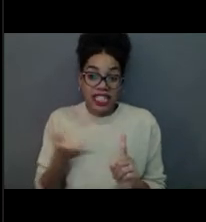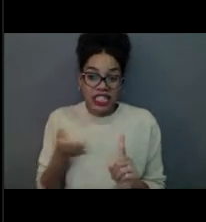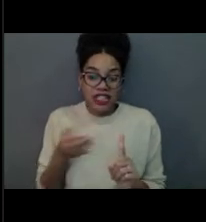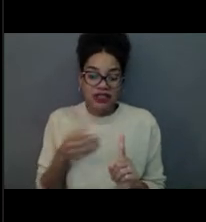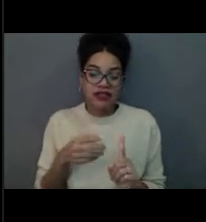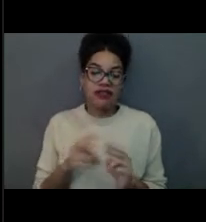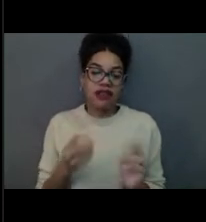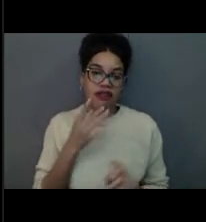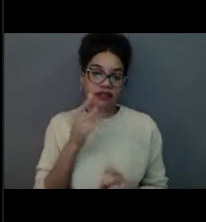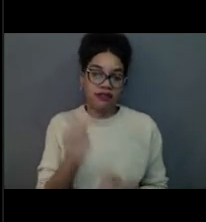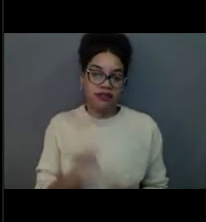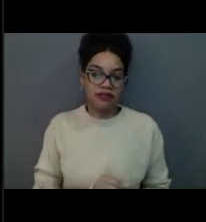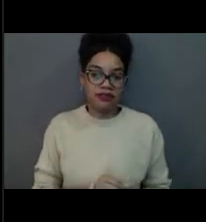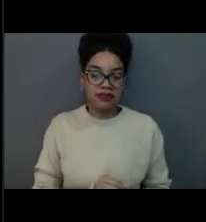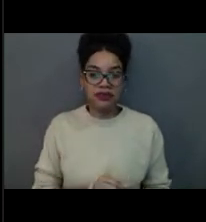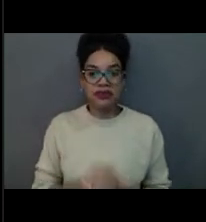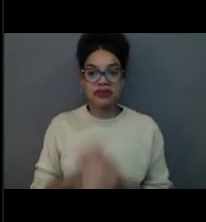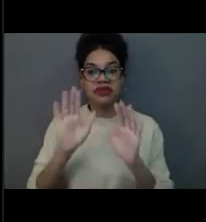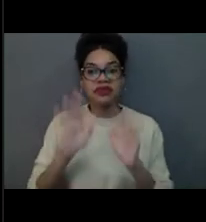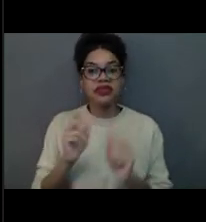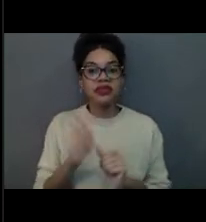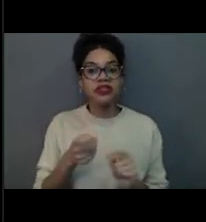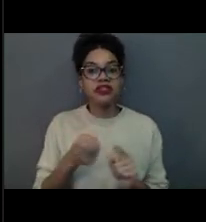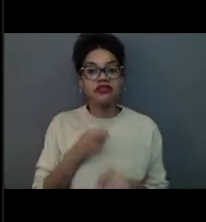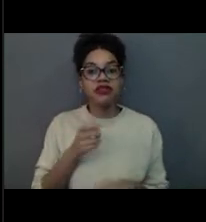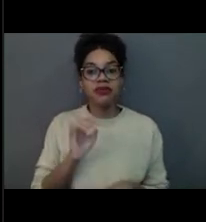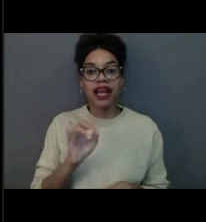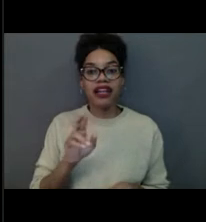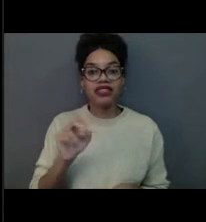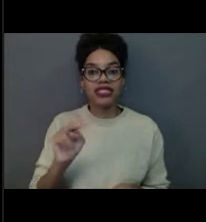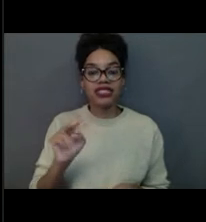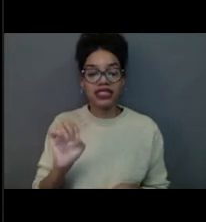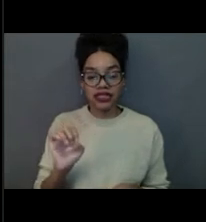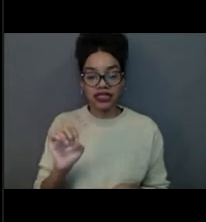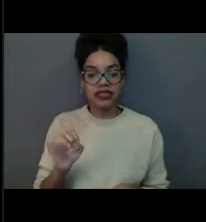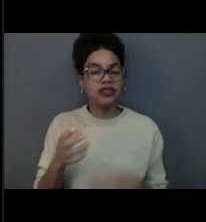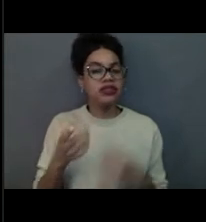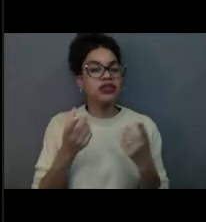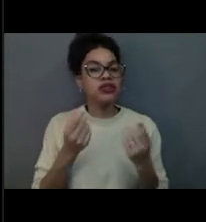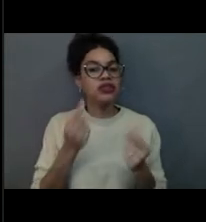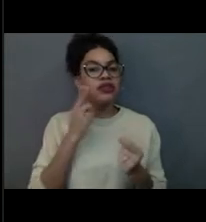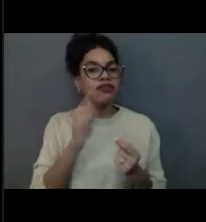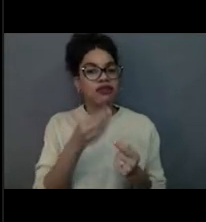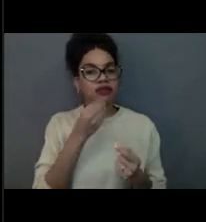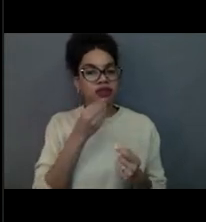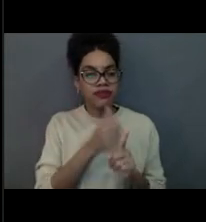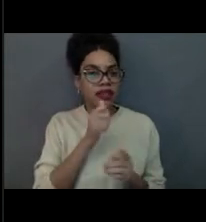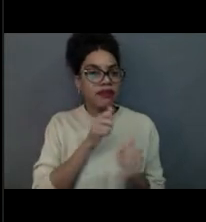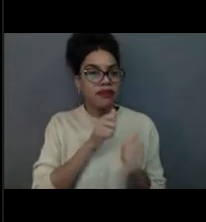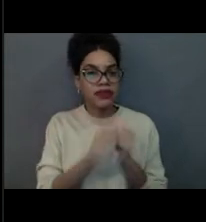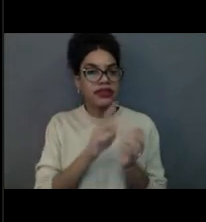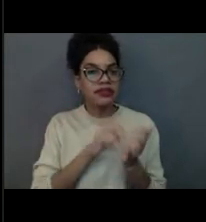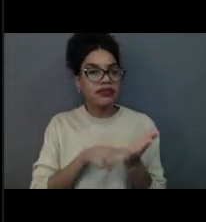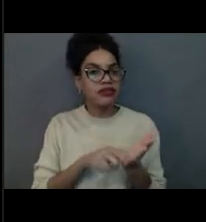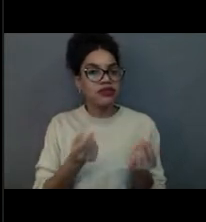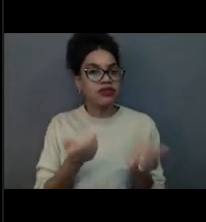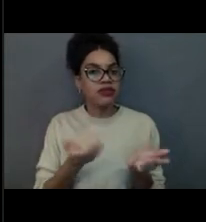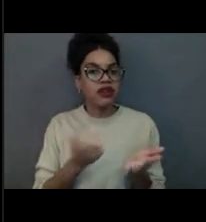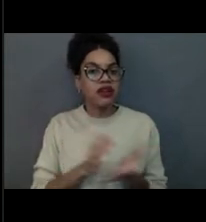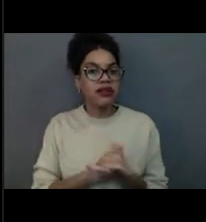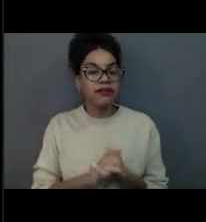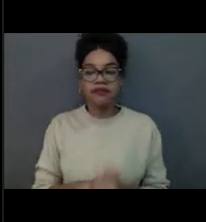Okay, we have a really great question from Irene. What do you do with the seafood that doesn't pass inspection? Great question,